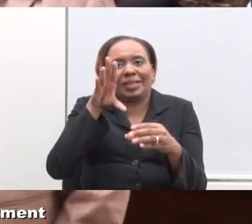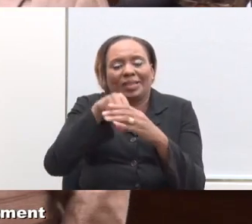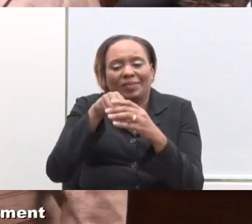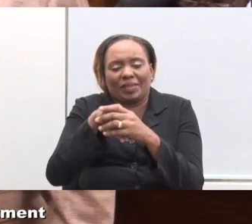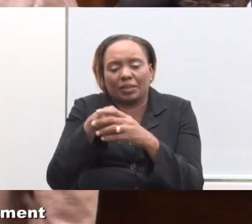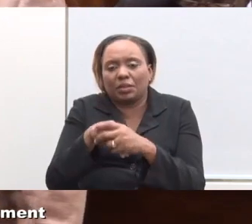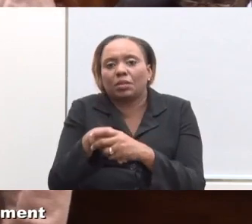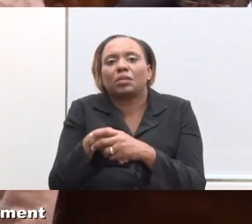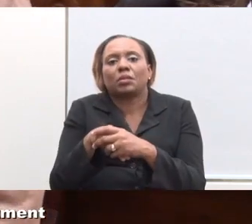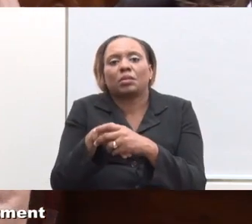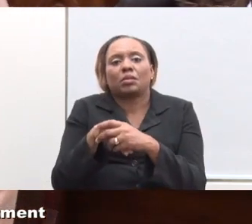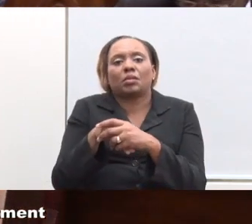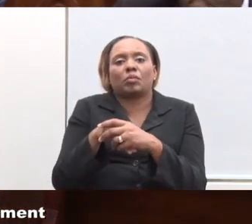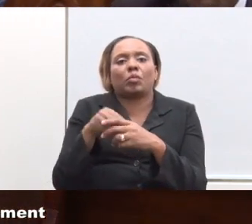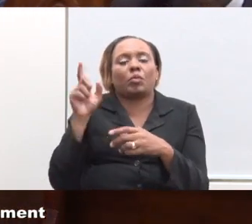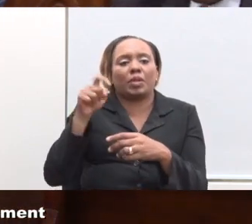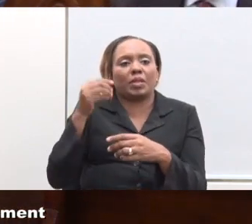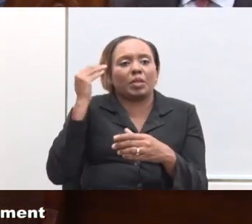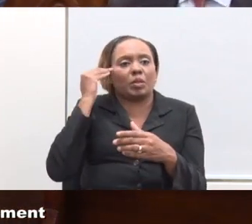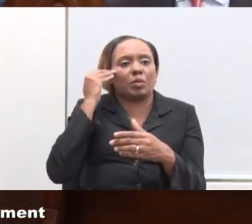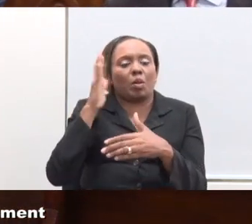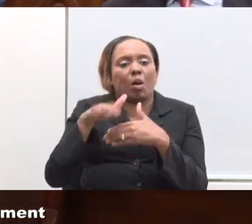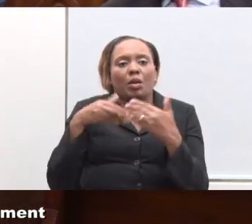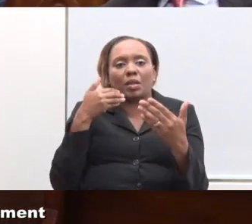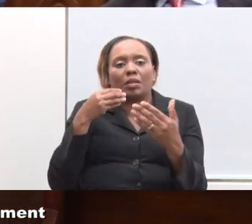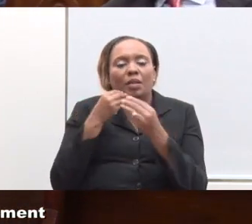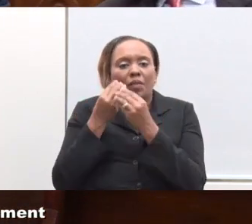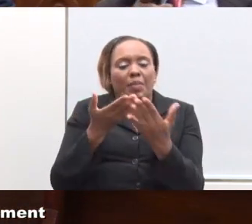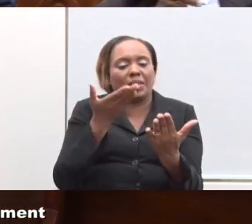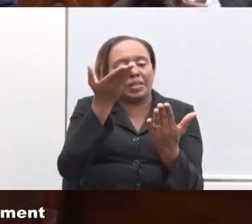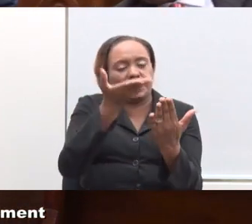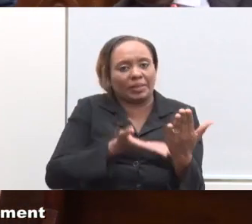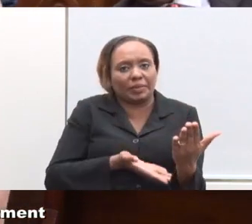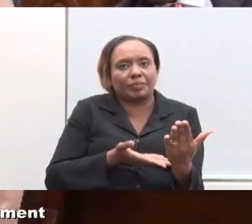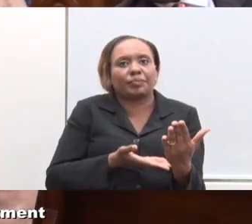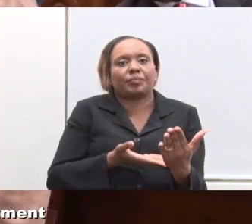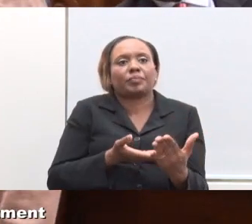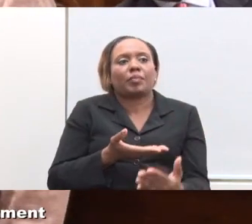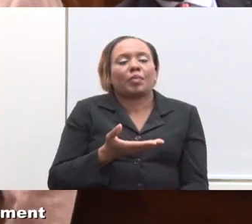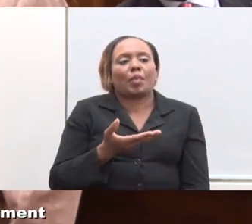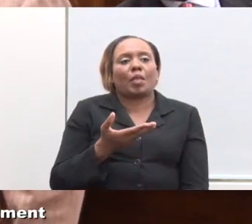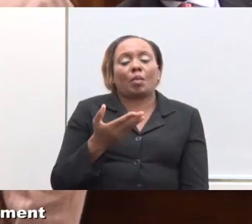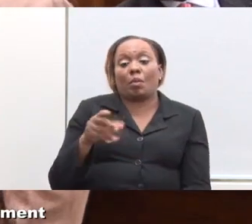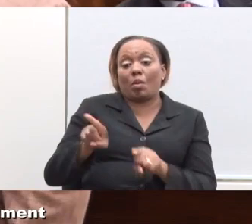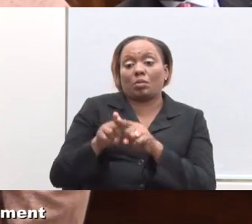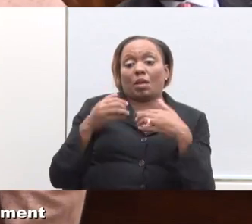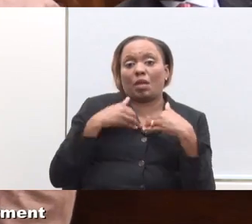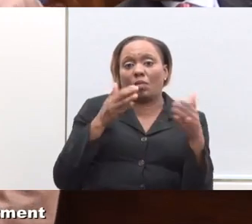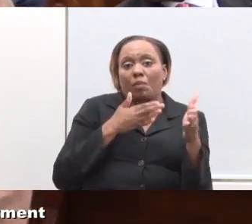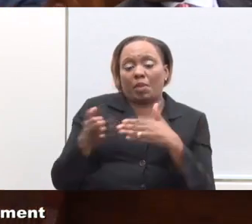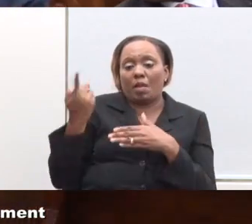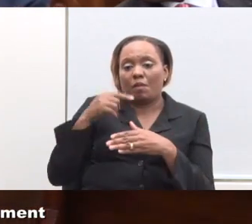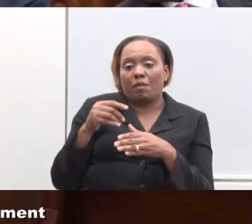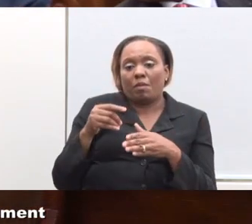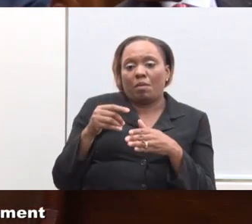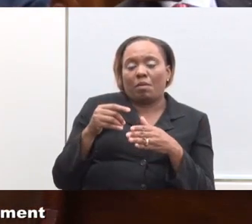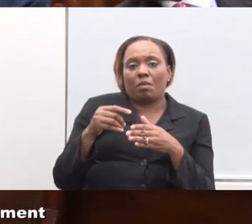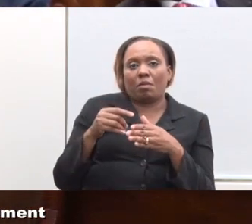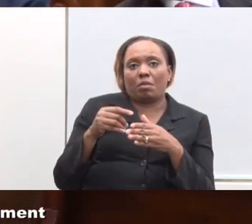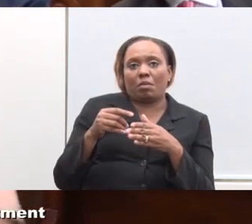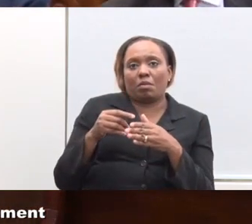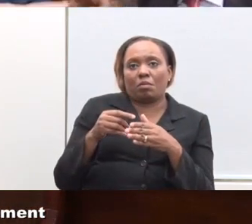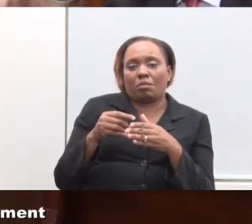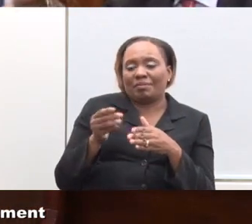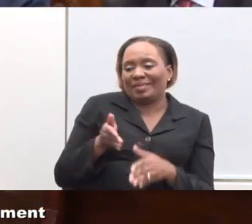door. And I am awaiting now the application to town planning by them for the development of commercial and a